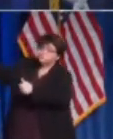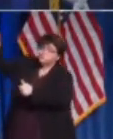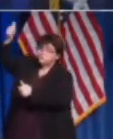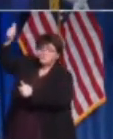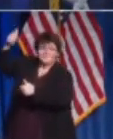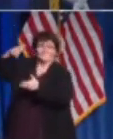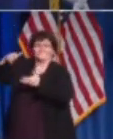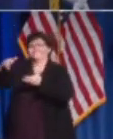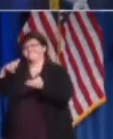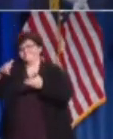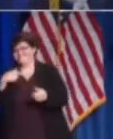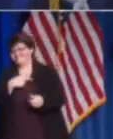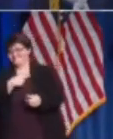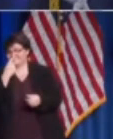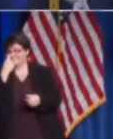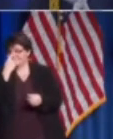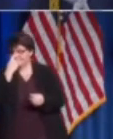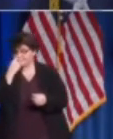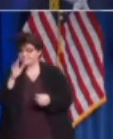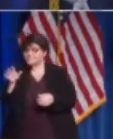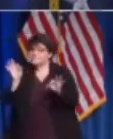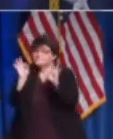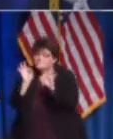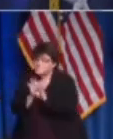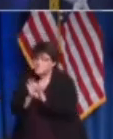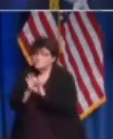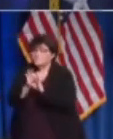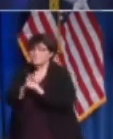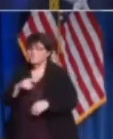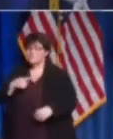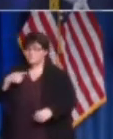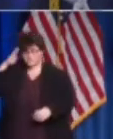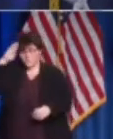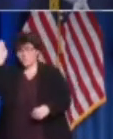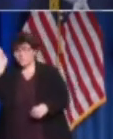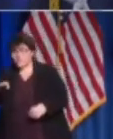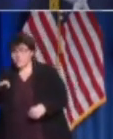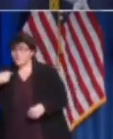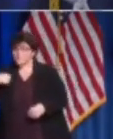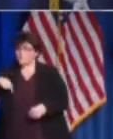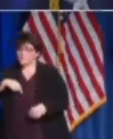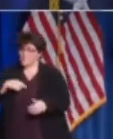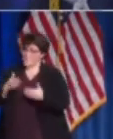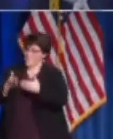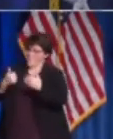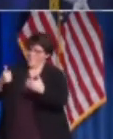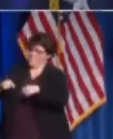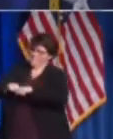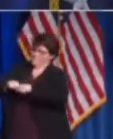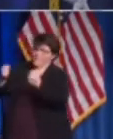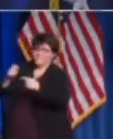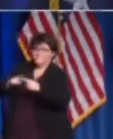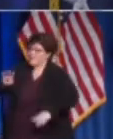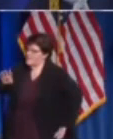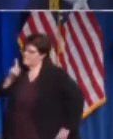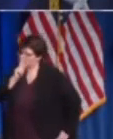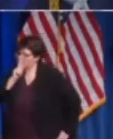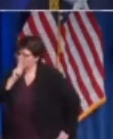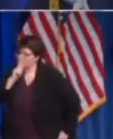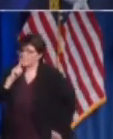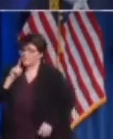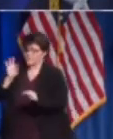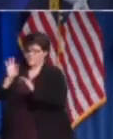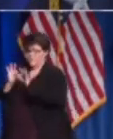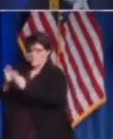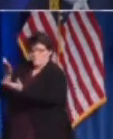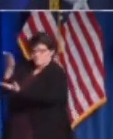more than ever. You know, things bent, but they didn't break. And I think that says a lot for our country. And, you know, right